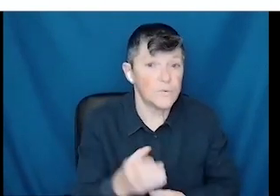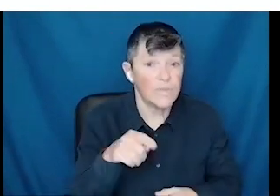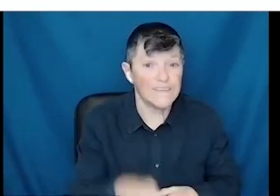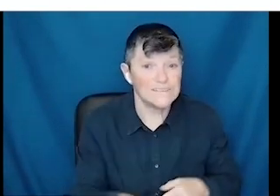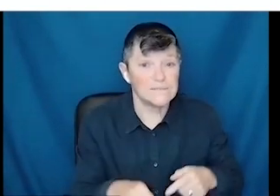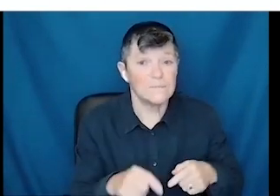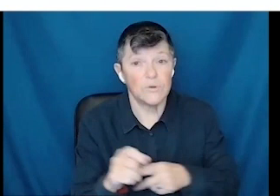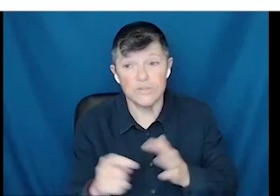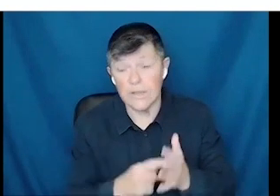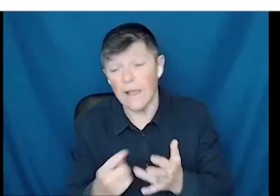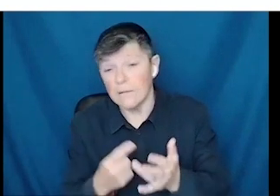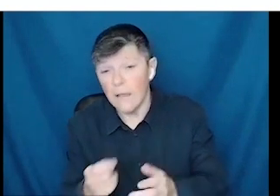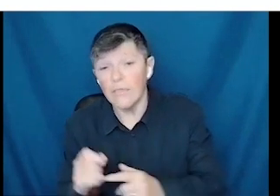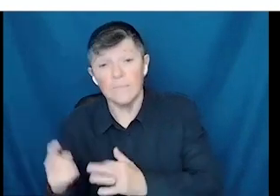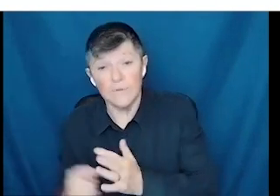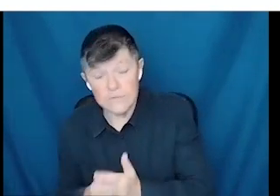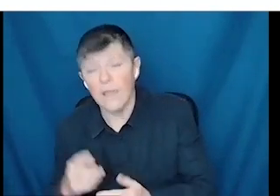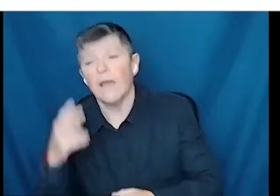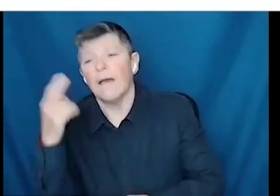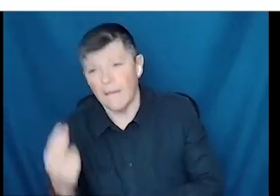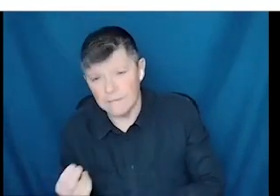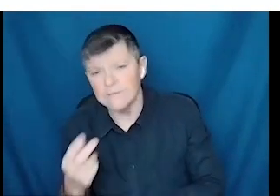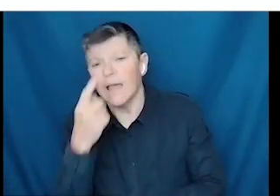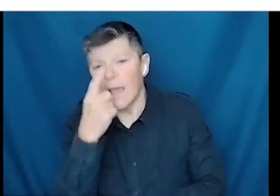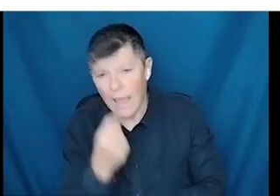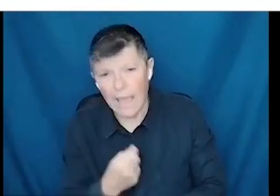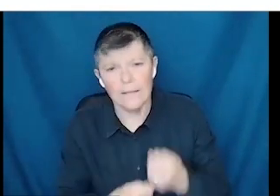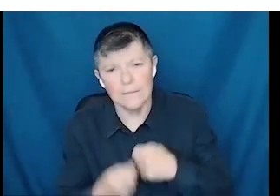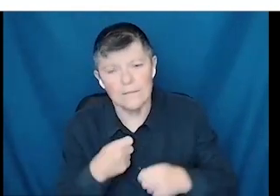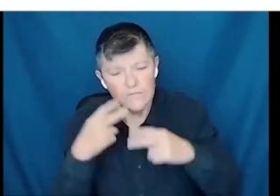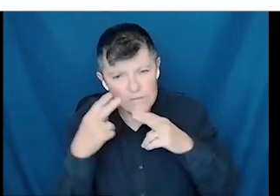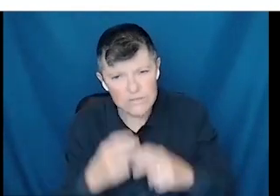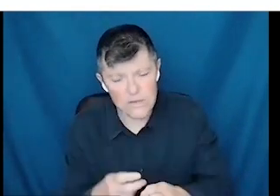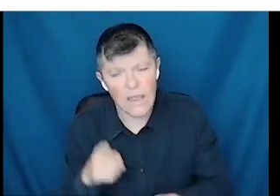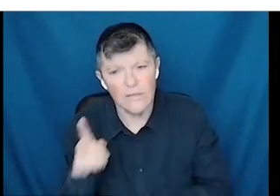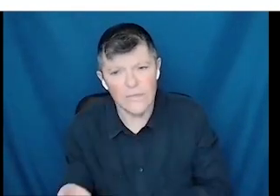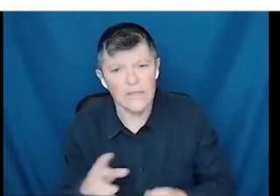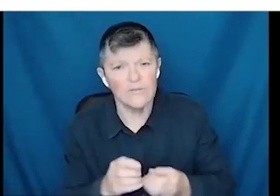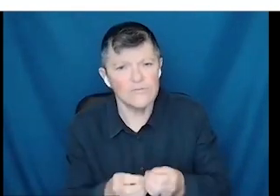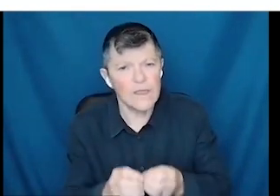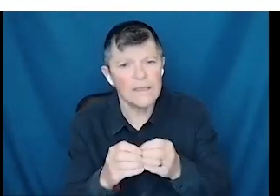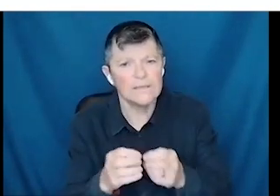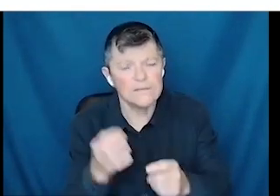artists can be researchers and they do produce a specific kind of knowledge.